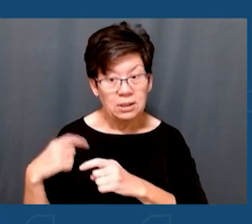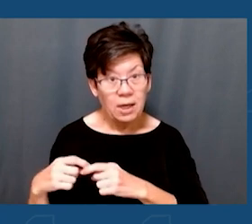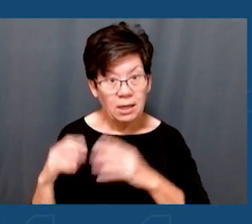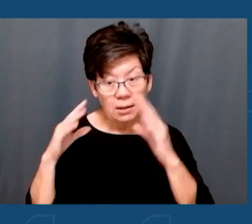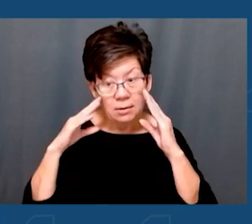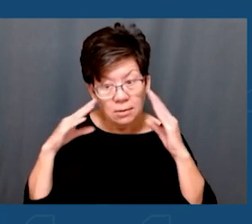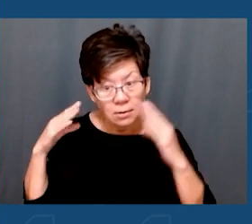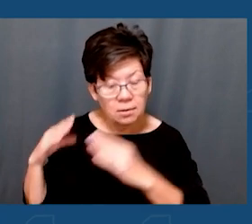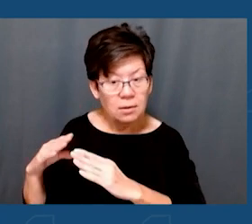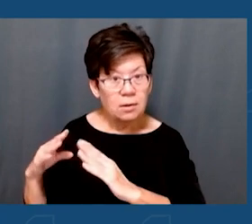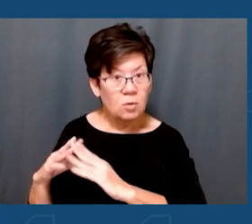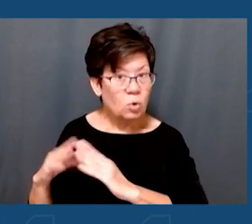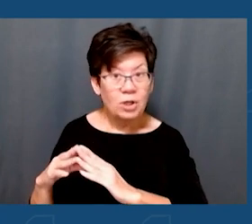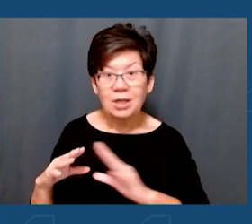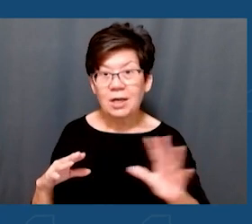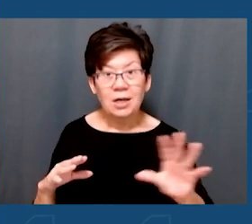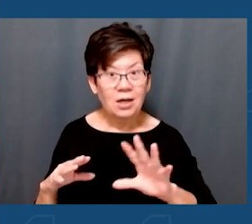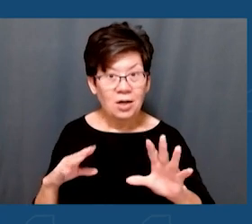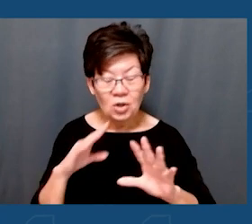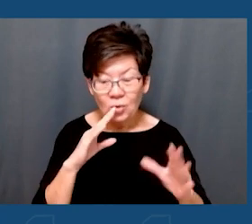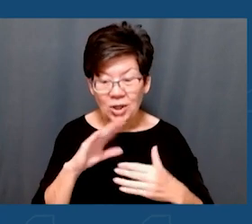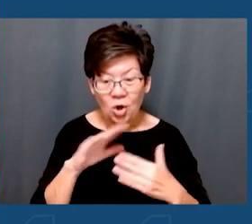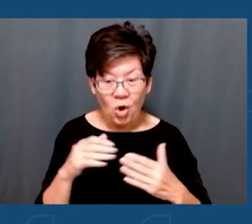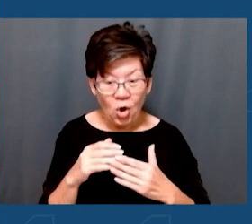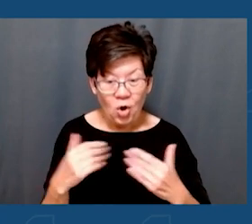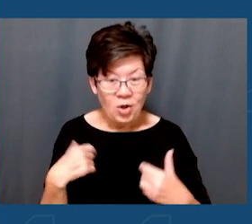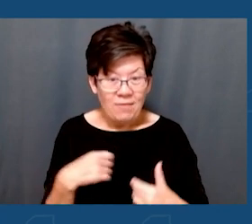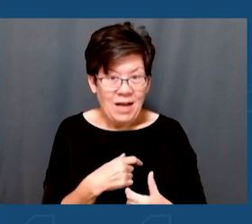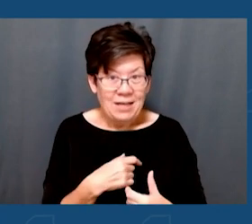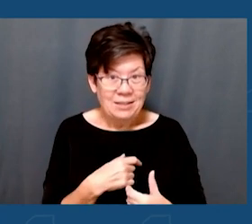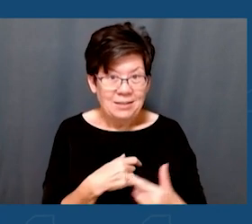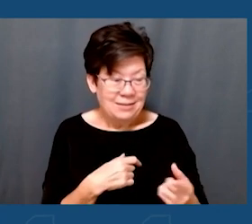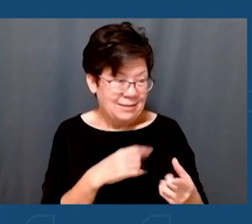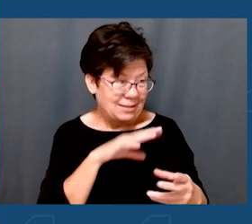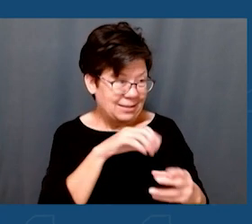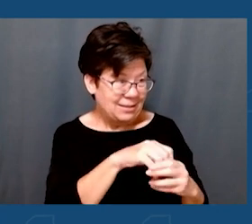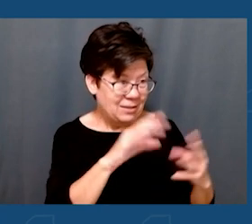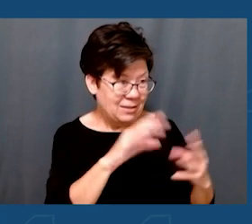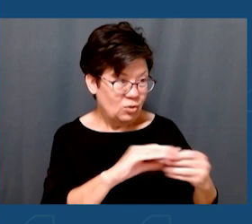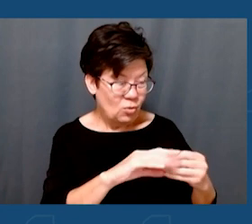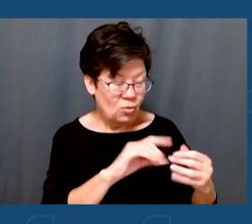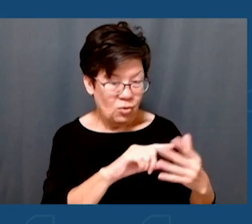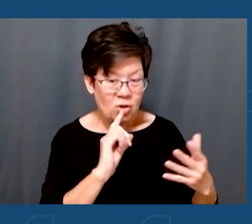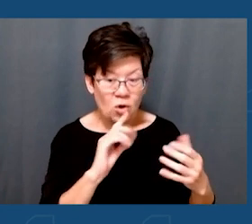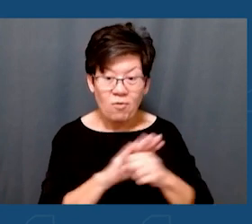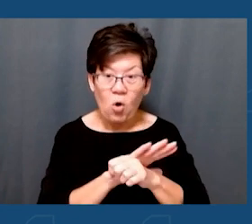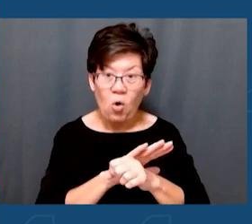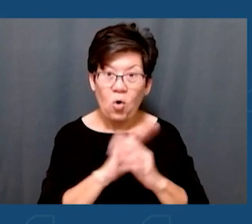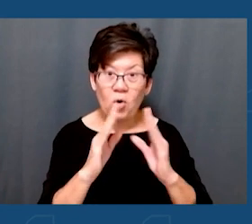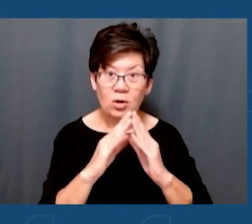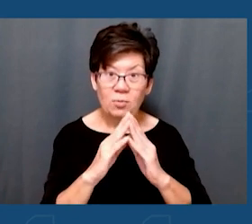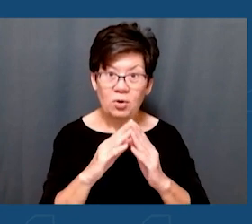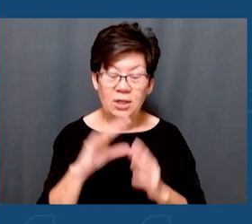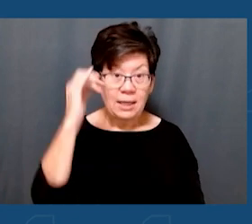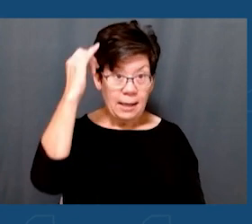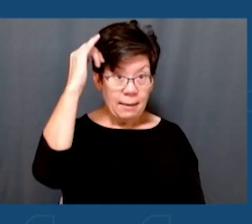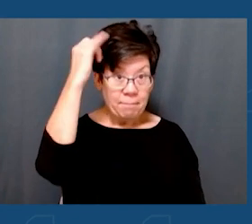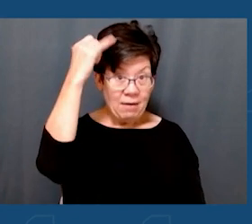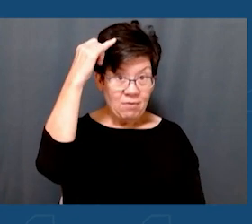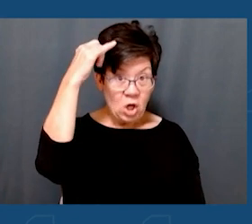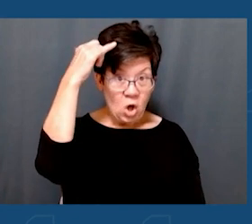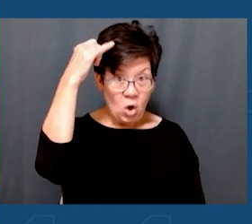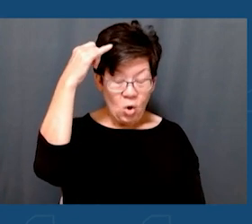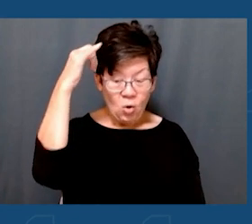are stories about all of us and our entire community. And Buffalo would not